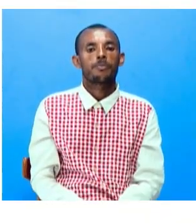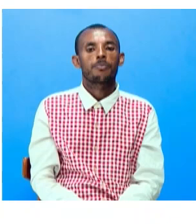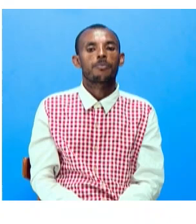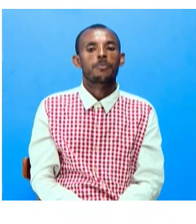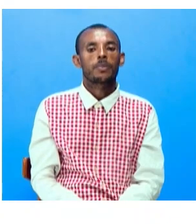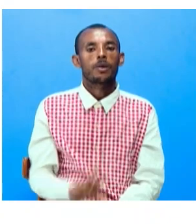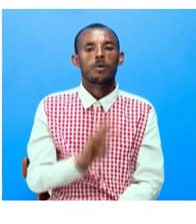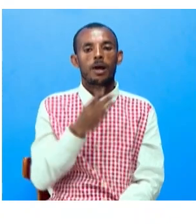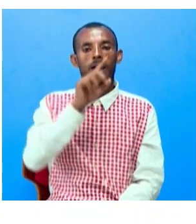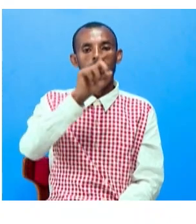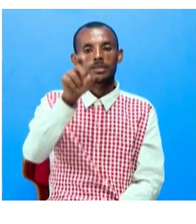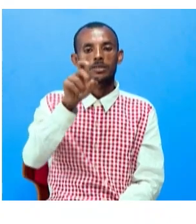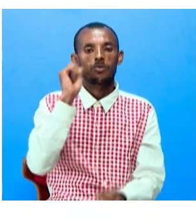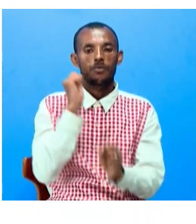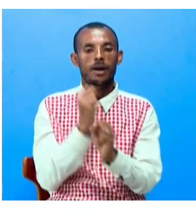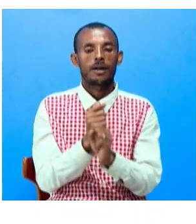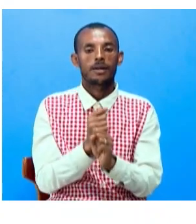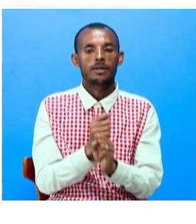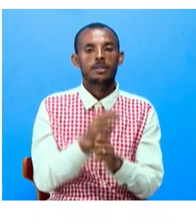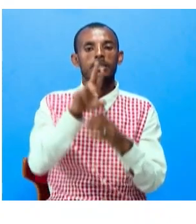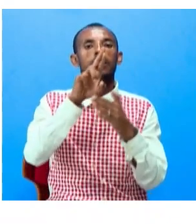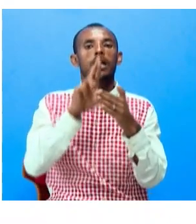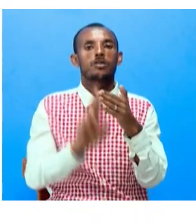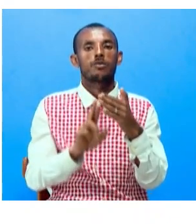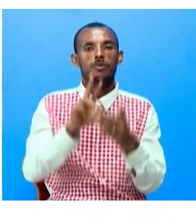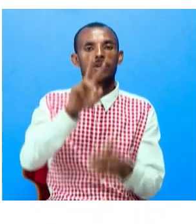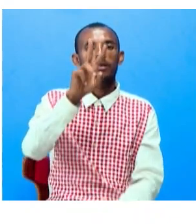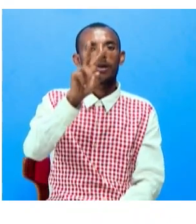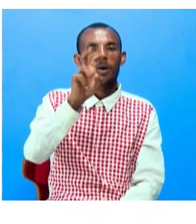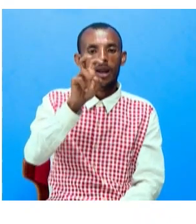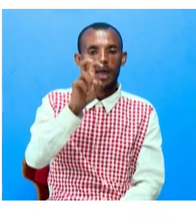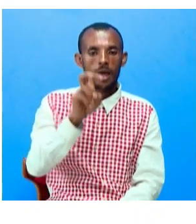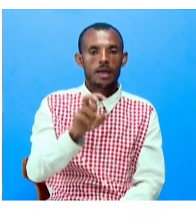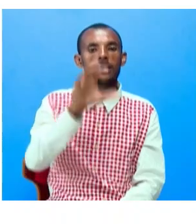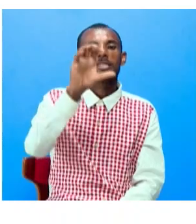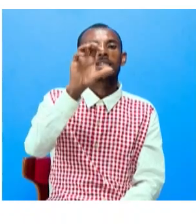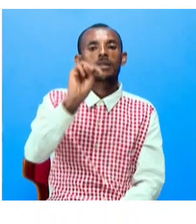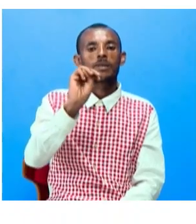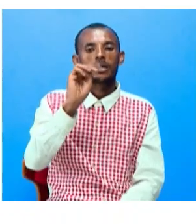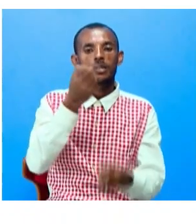We are asked to find the ratio of 20 centimeter to